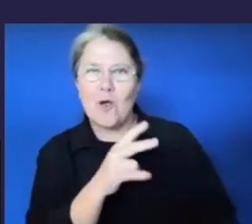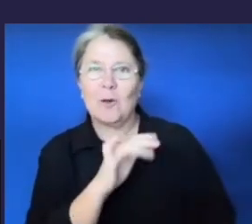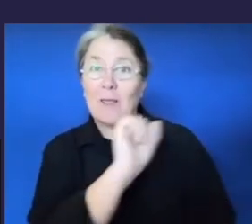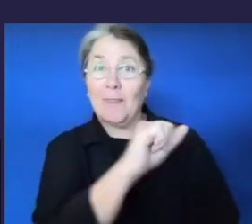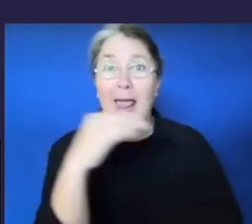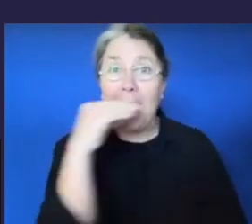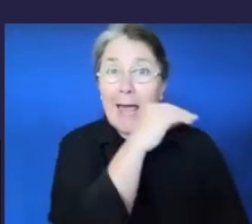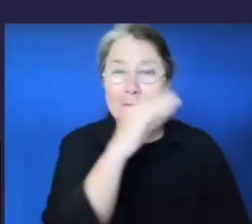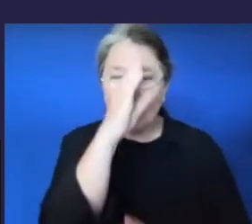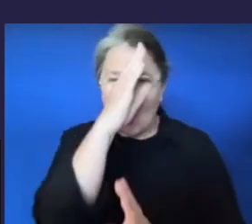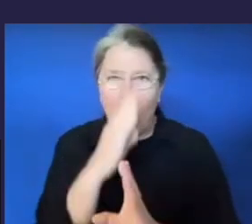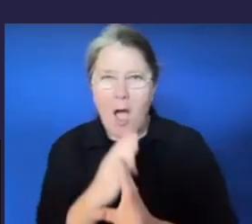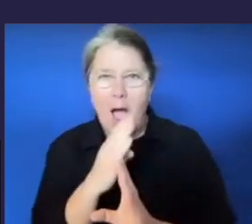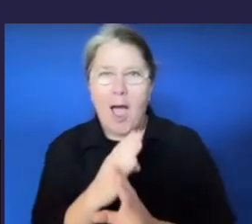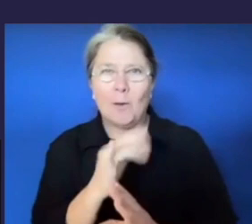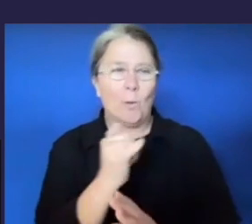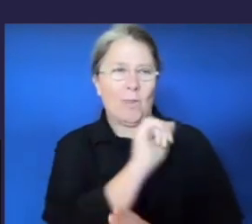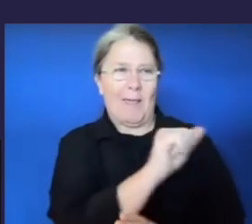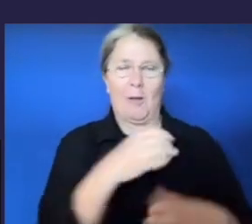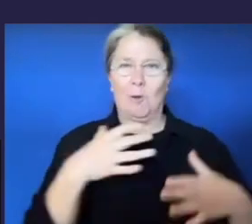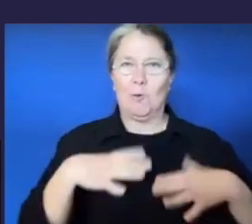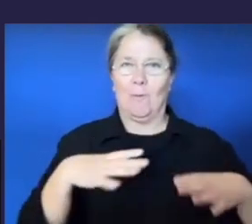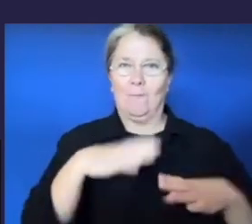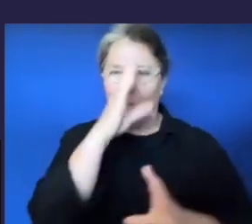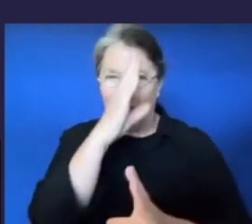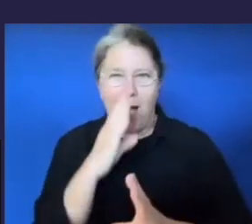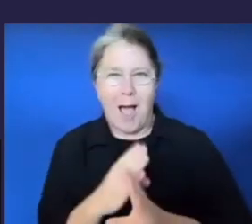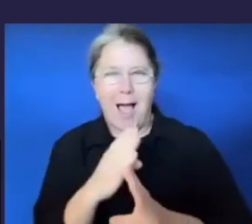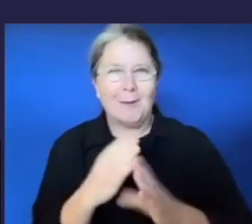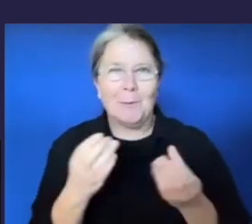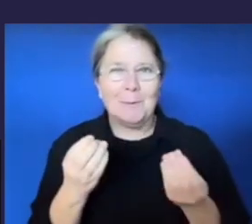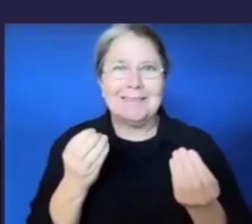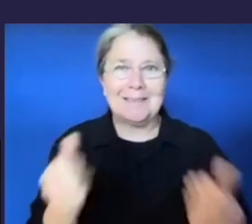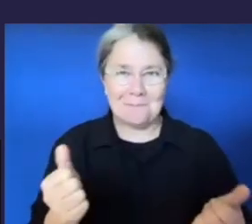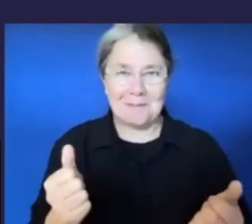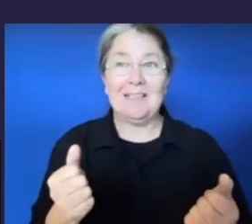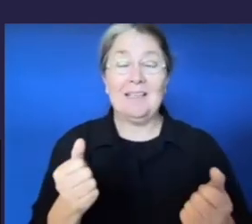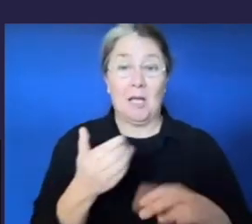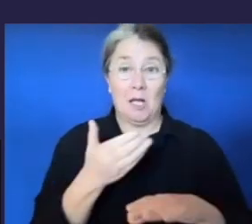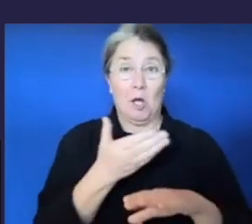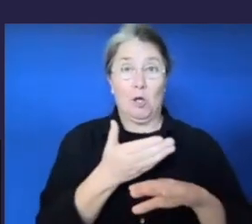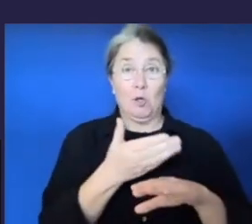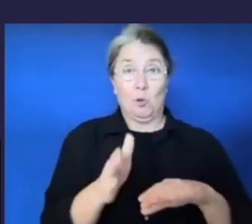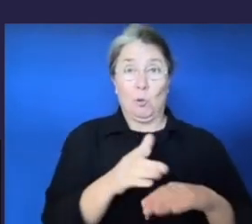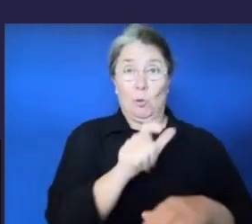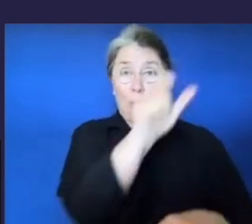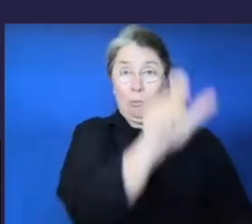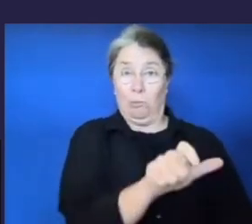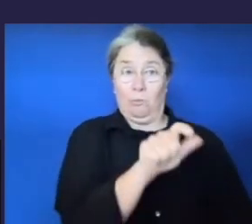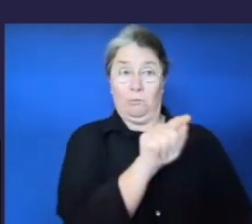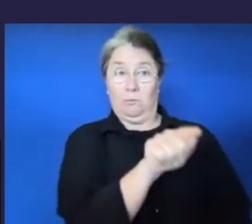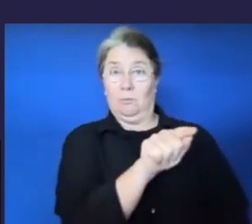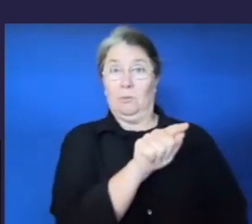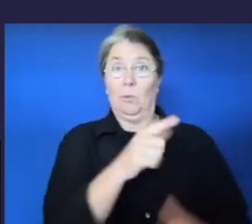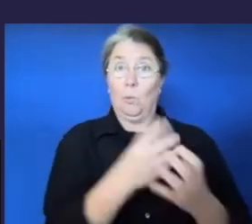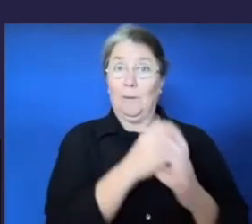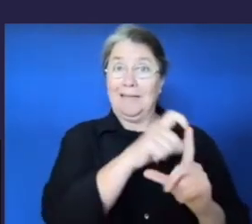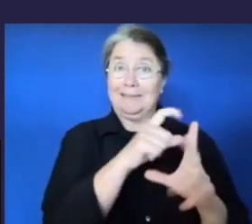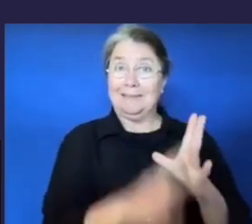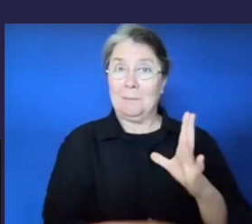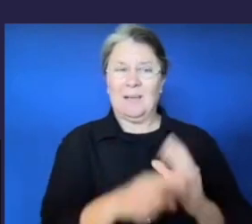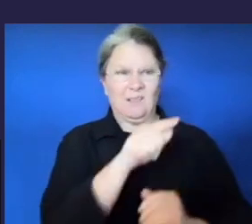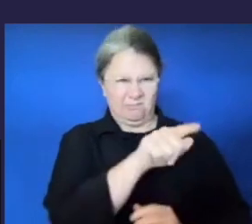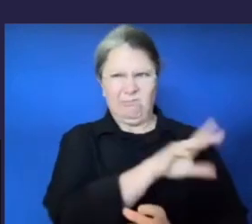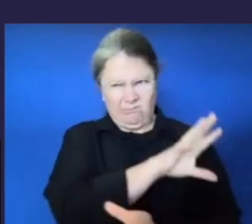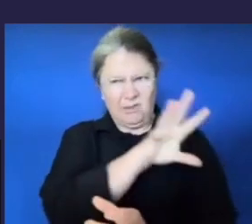uniform. Whatever it is, a new worker with a disability, if possible, should be included with whatever accommodations are needed so